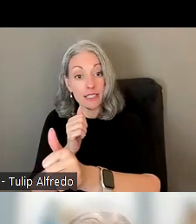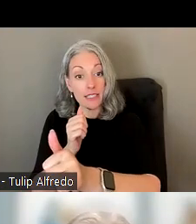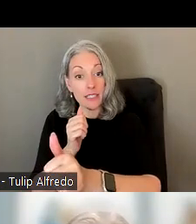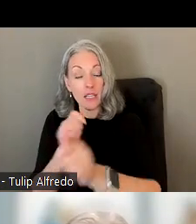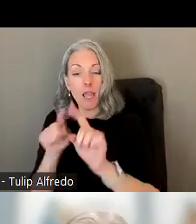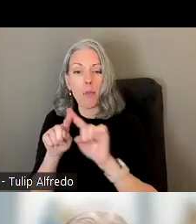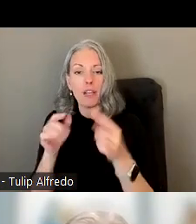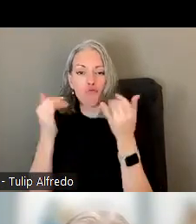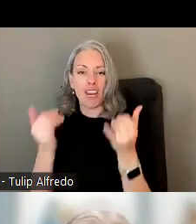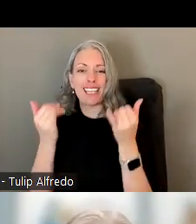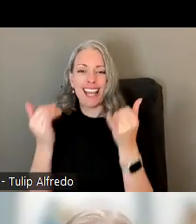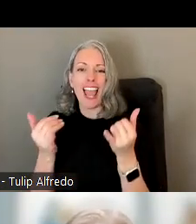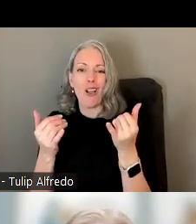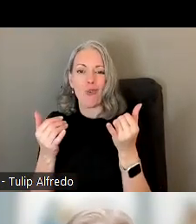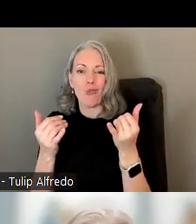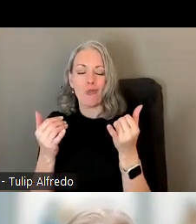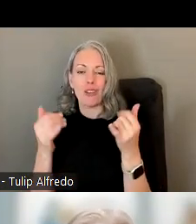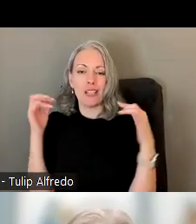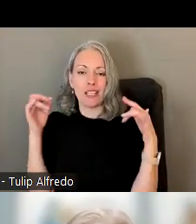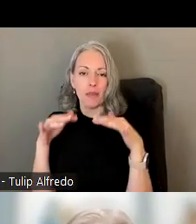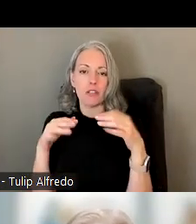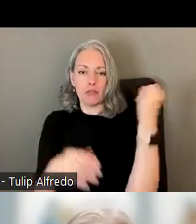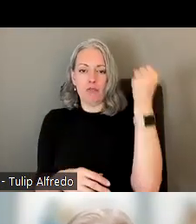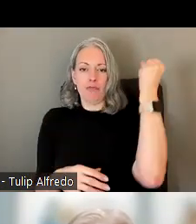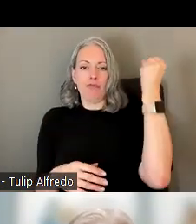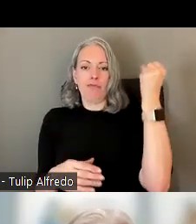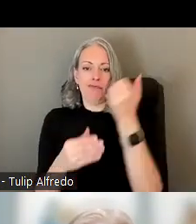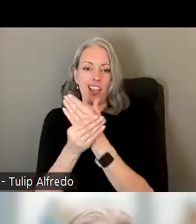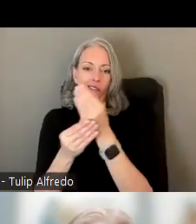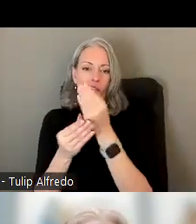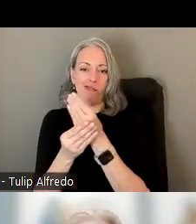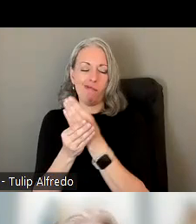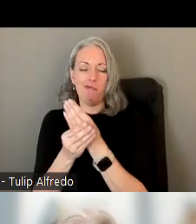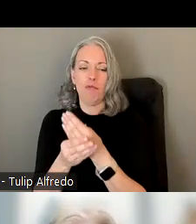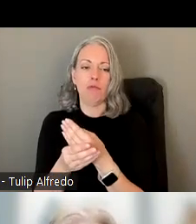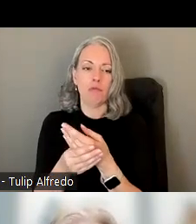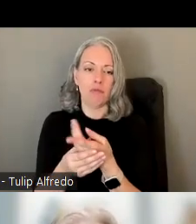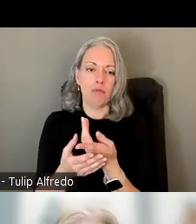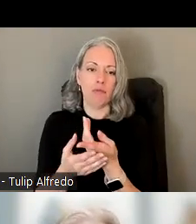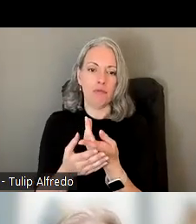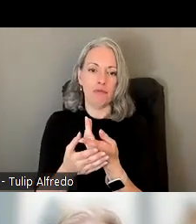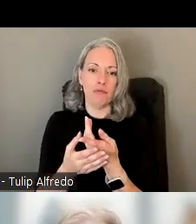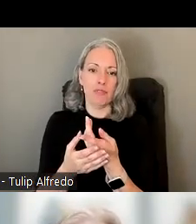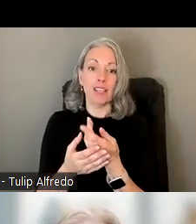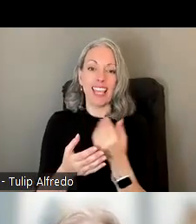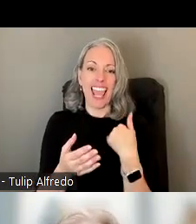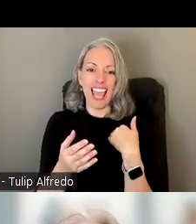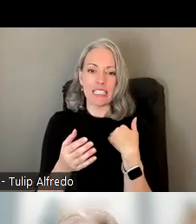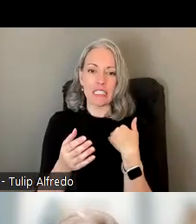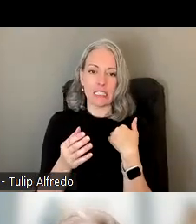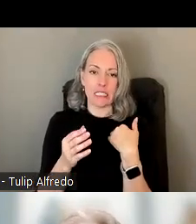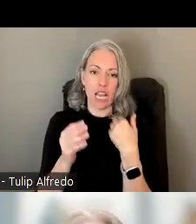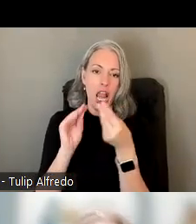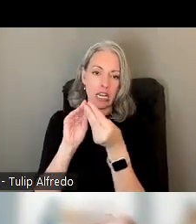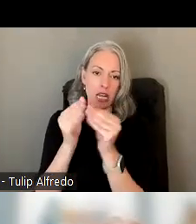but it is currently in Assembly Appropriations suspense file because it does have a dollar amount associated with it. I'm